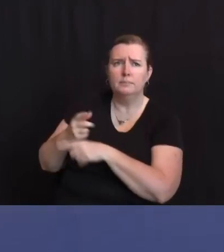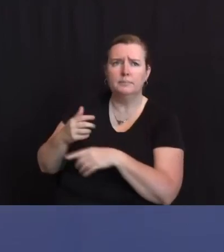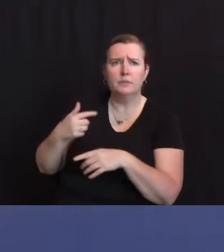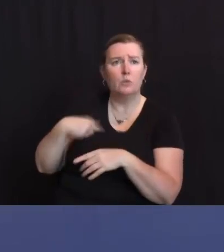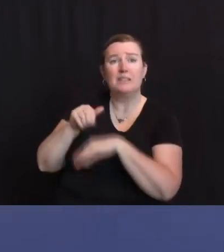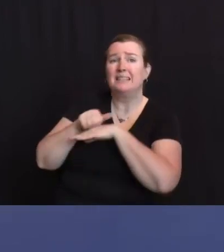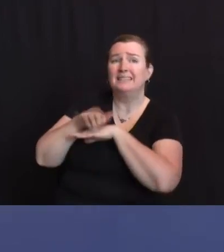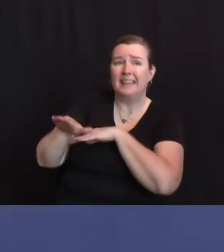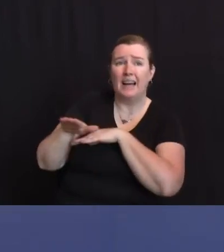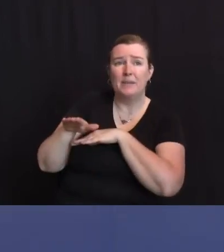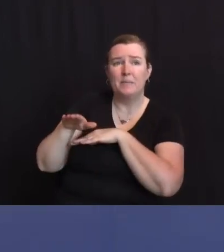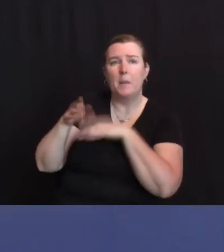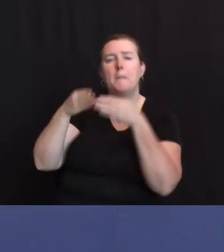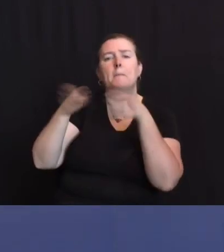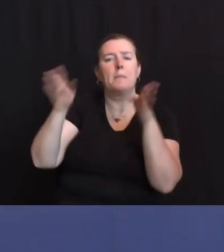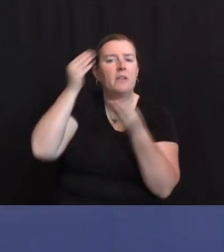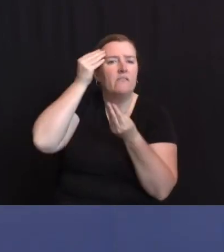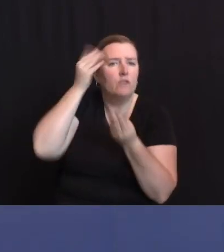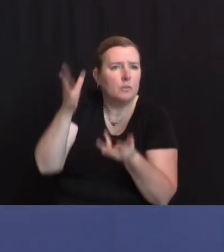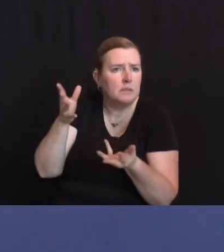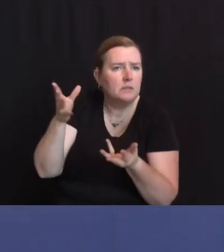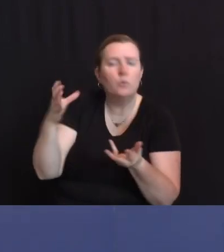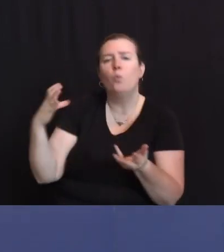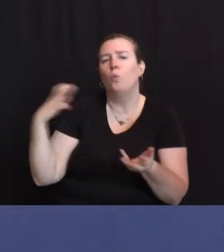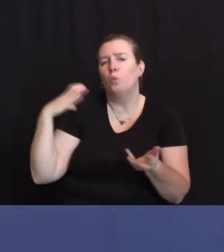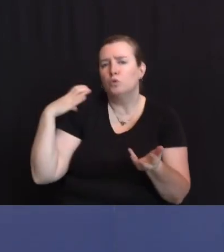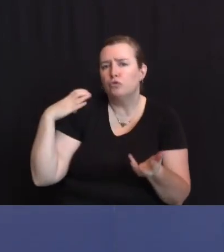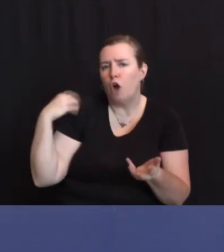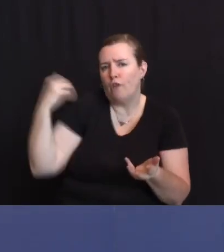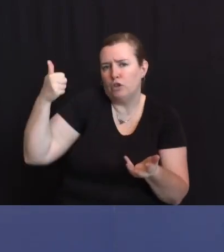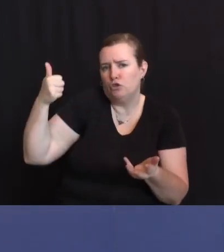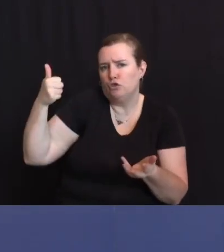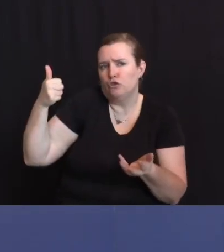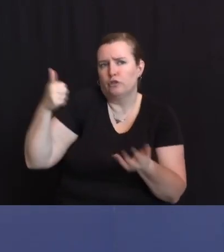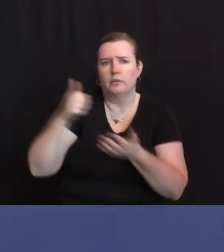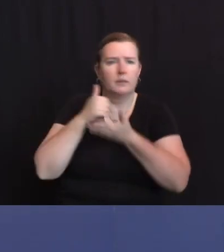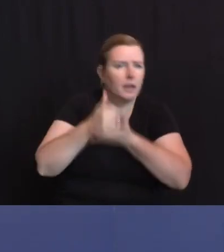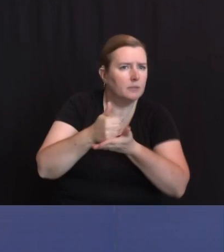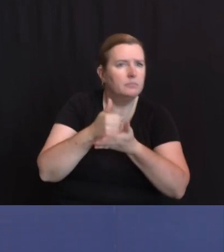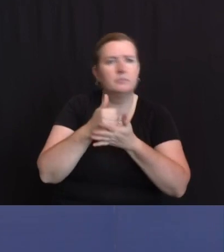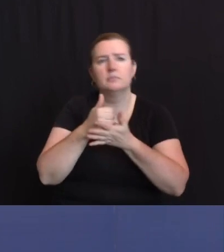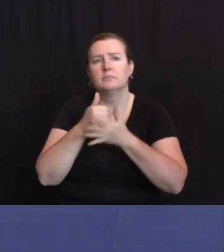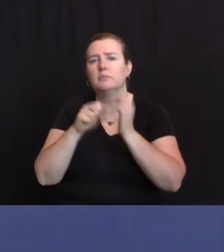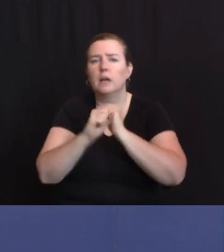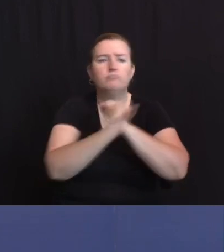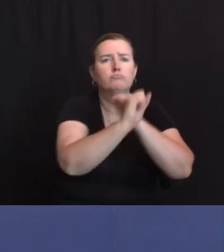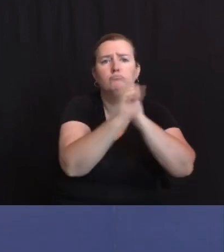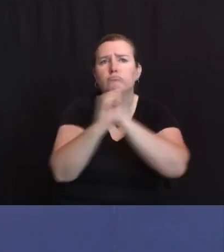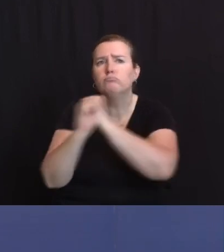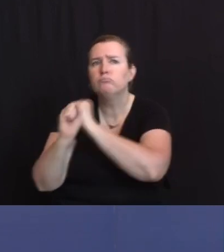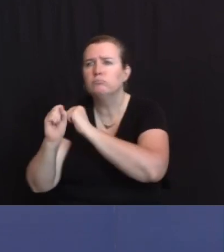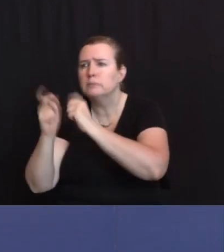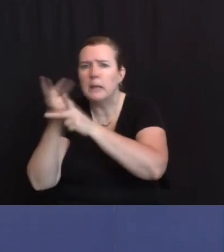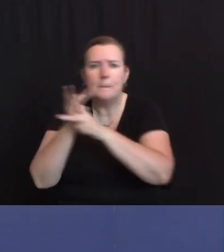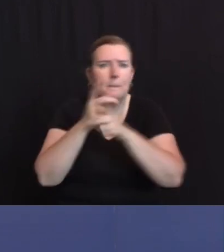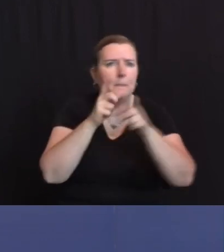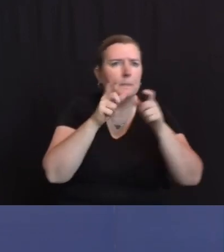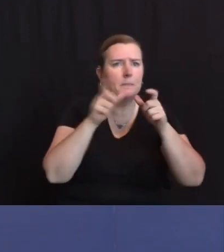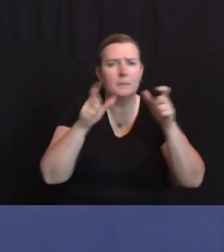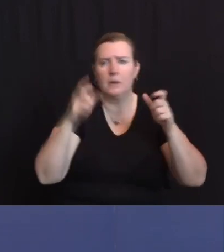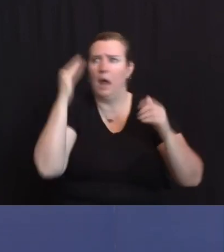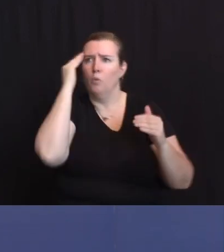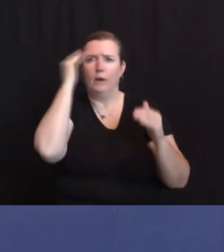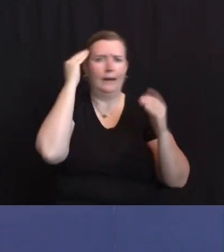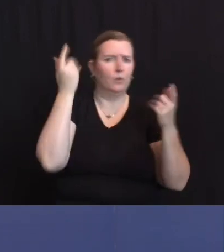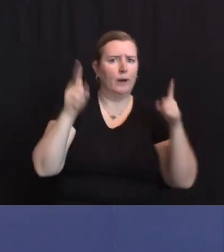officer, to assist with the release of information, to keep the public informed. So in any of those capacities, we